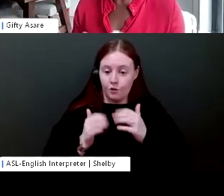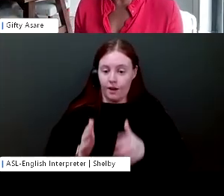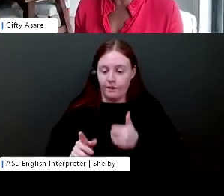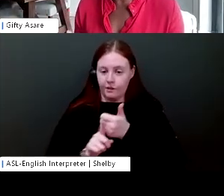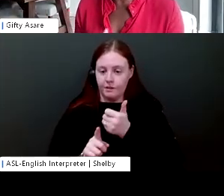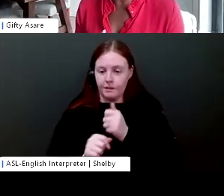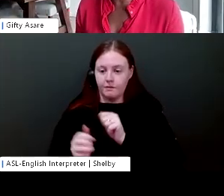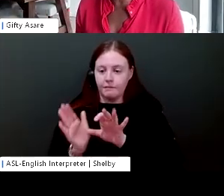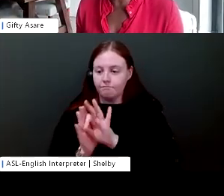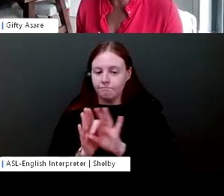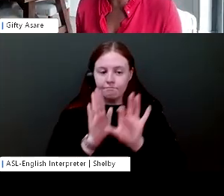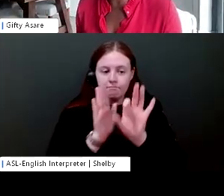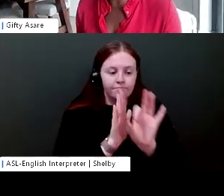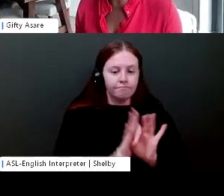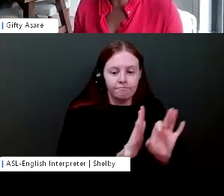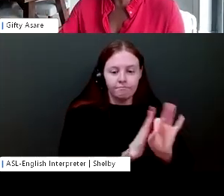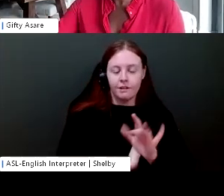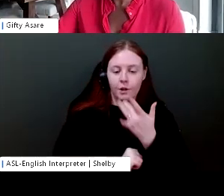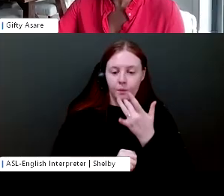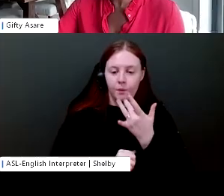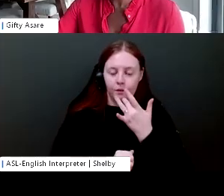buffet and create their perfect meal.